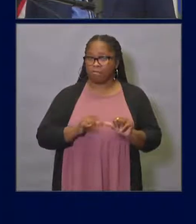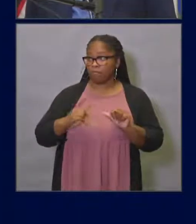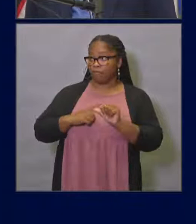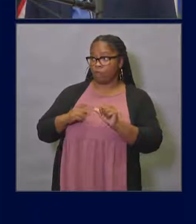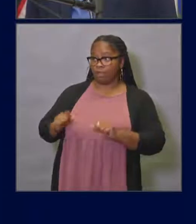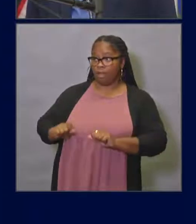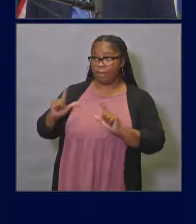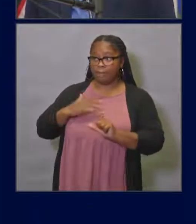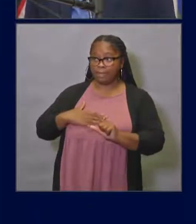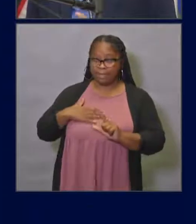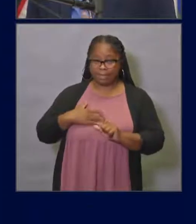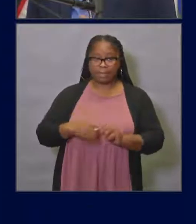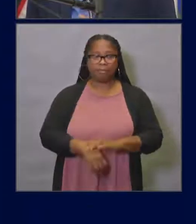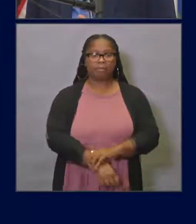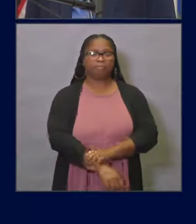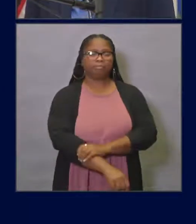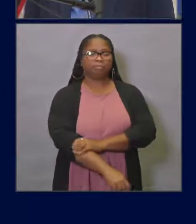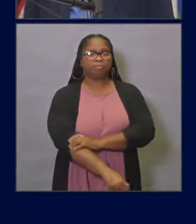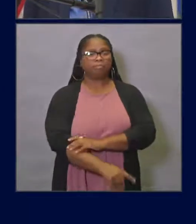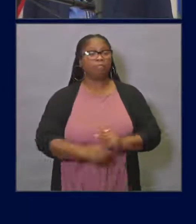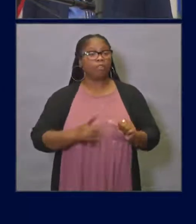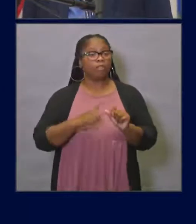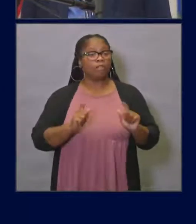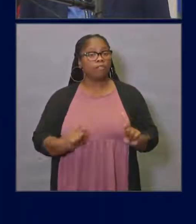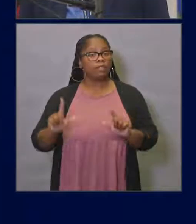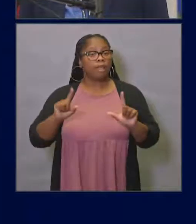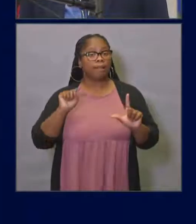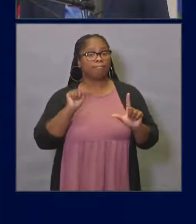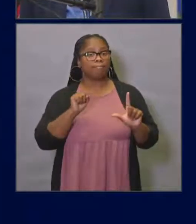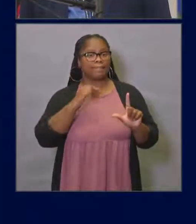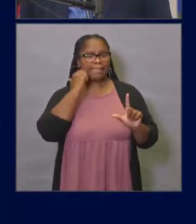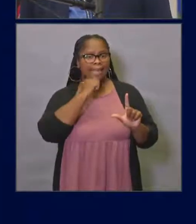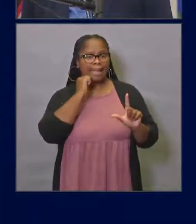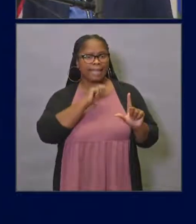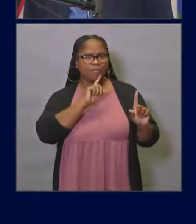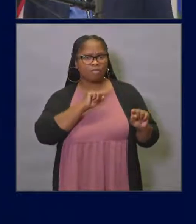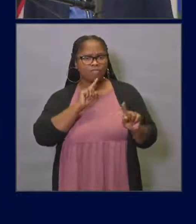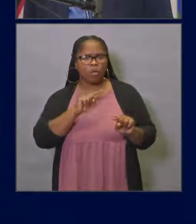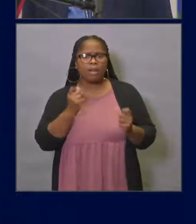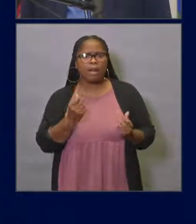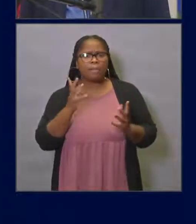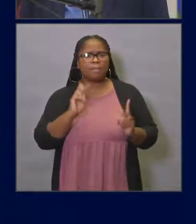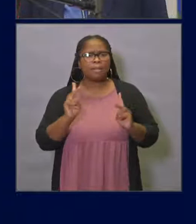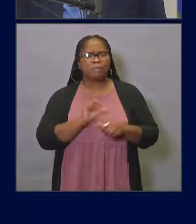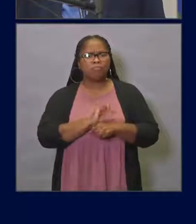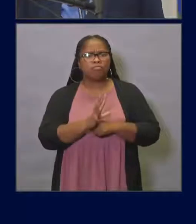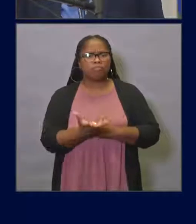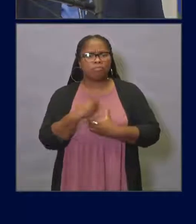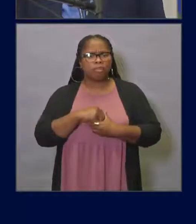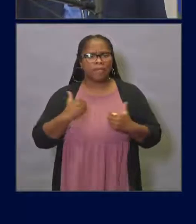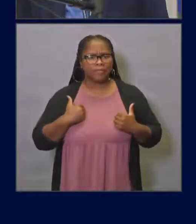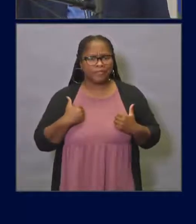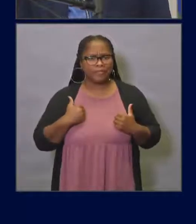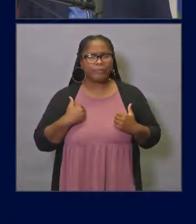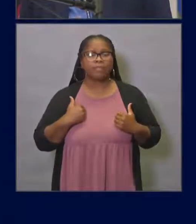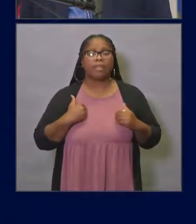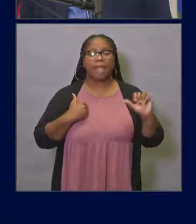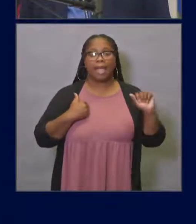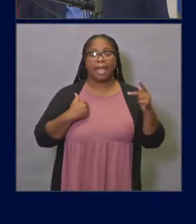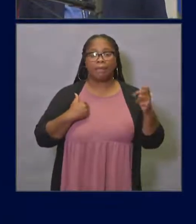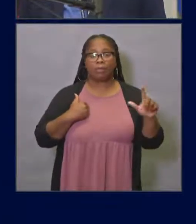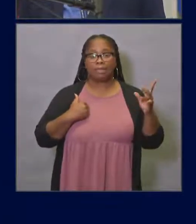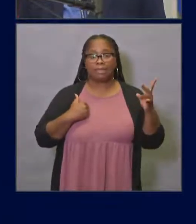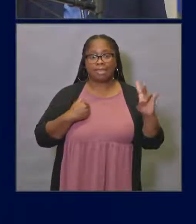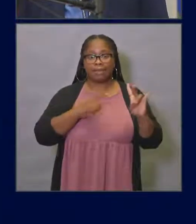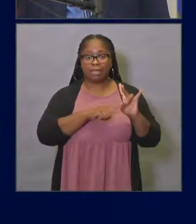please. The first slide shows us the daily reported cases from April 17th through October 17th. As